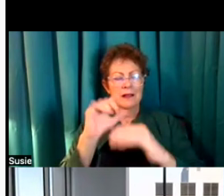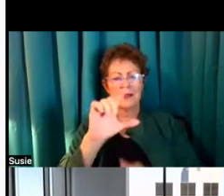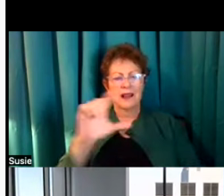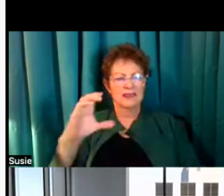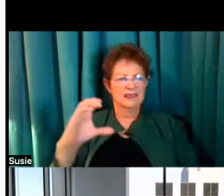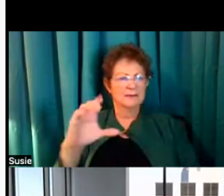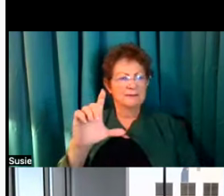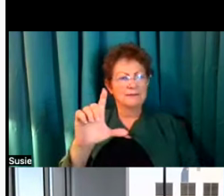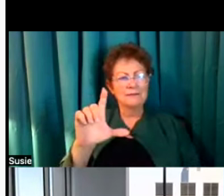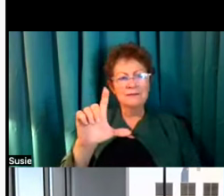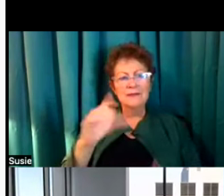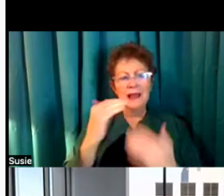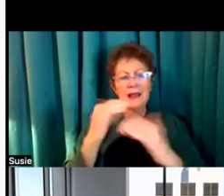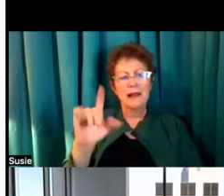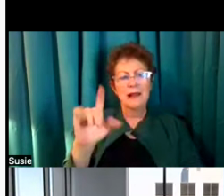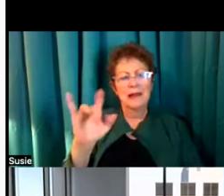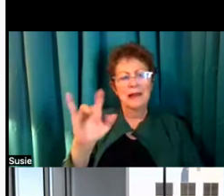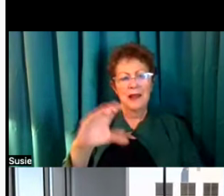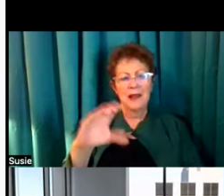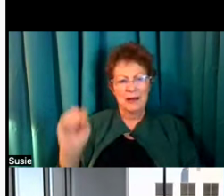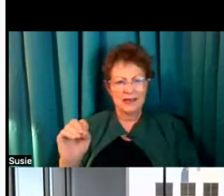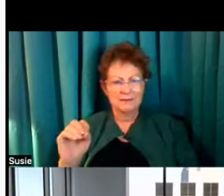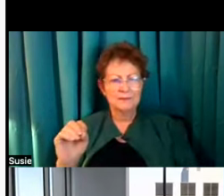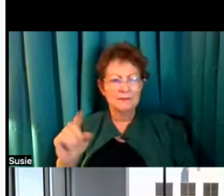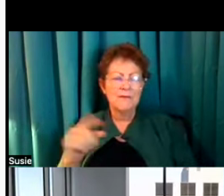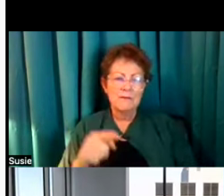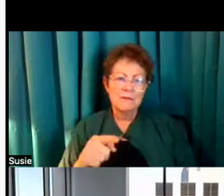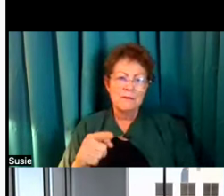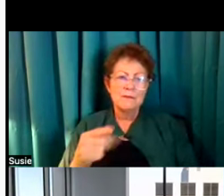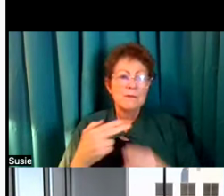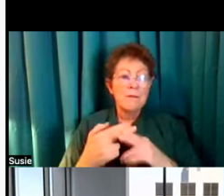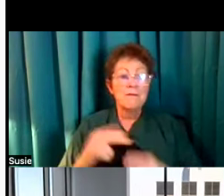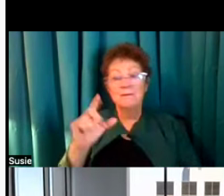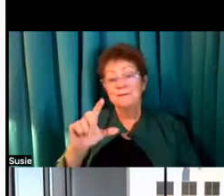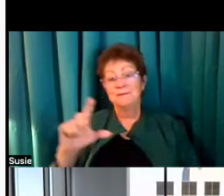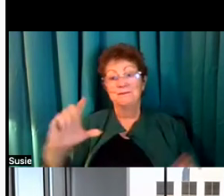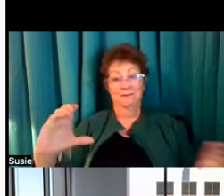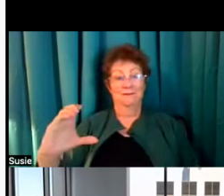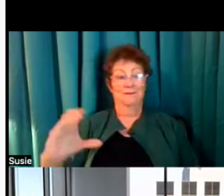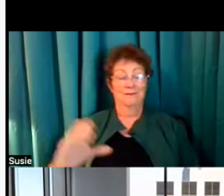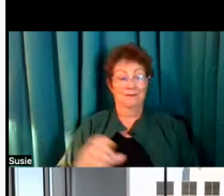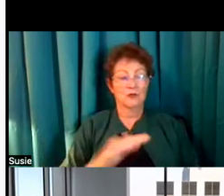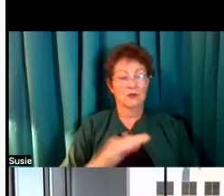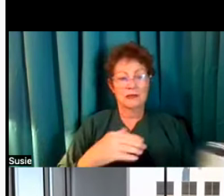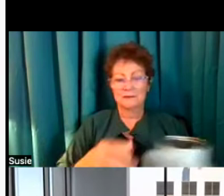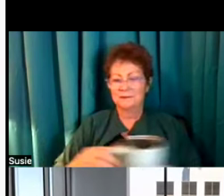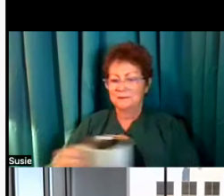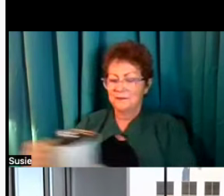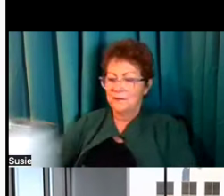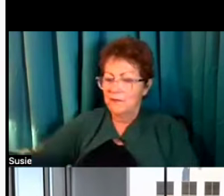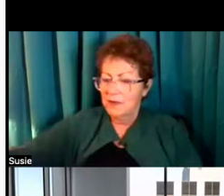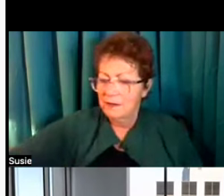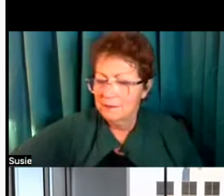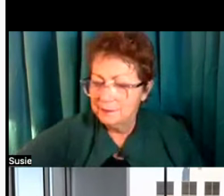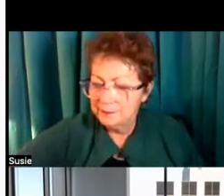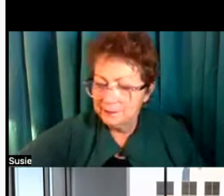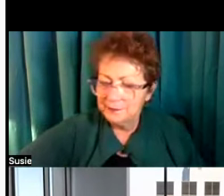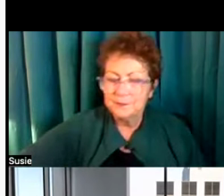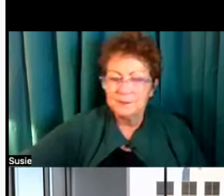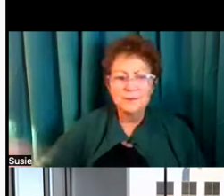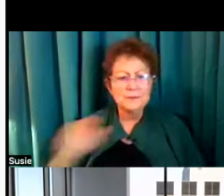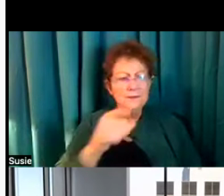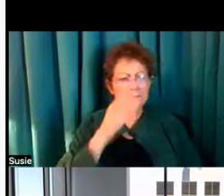through limited liability companies, which are often referred to as LLCs. These were created, I believe,